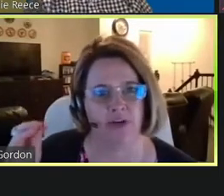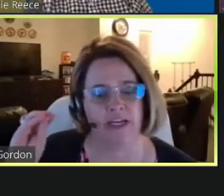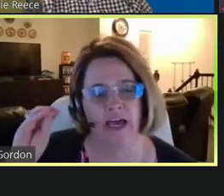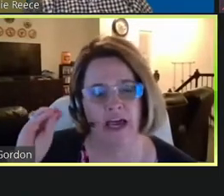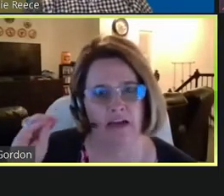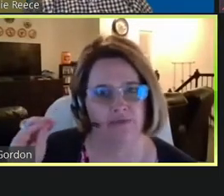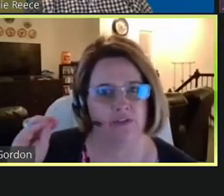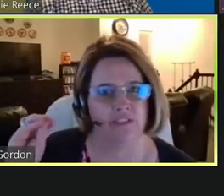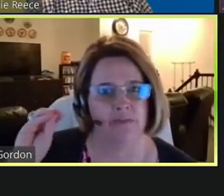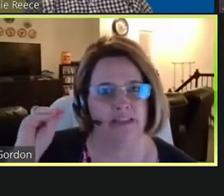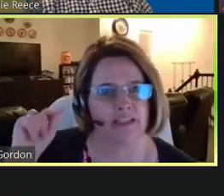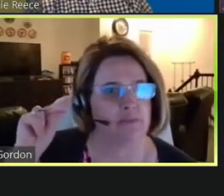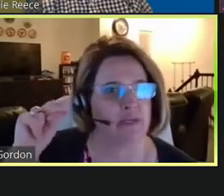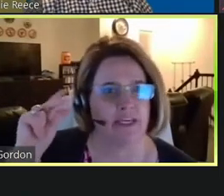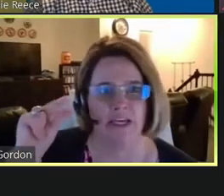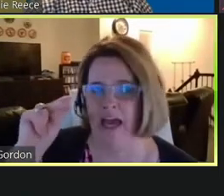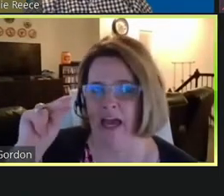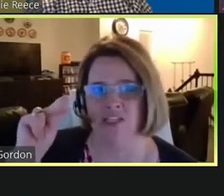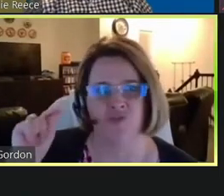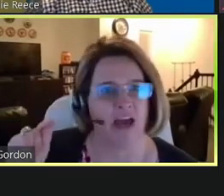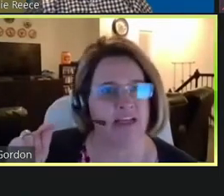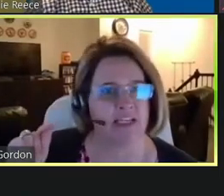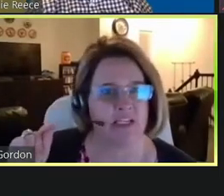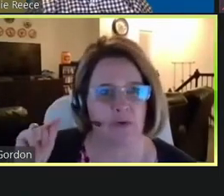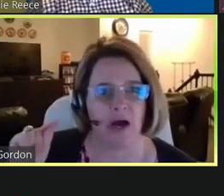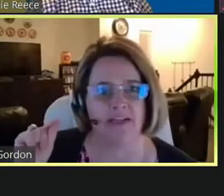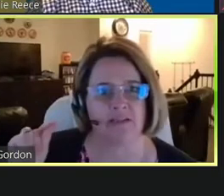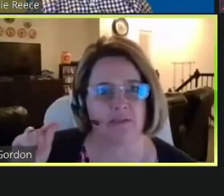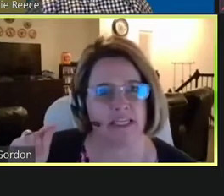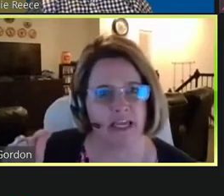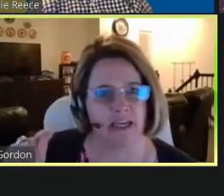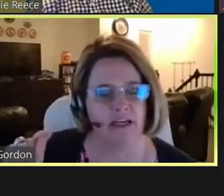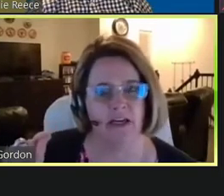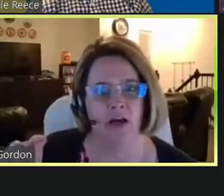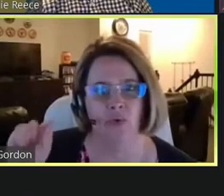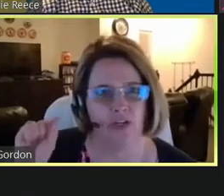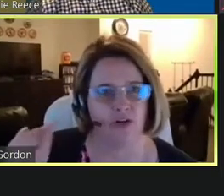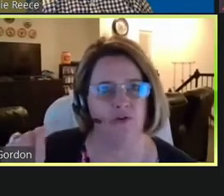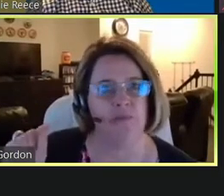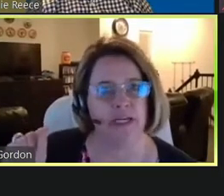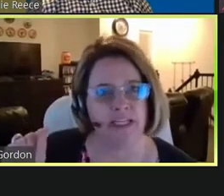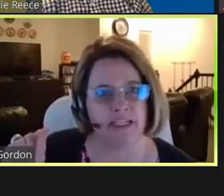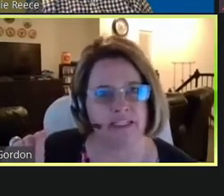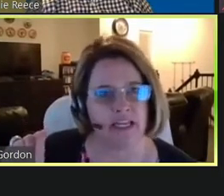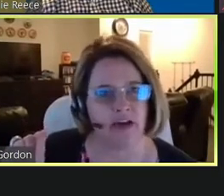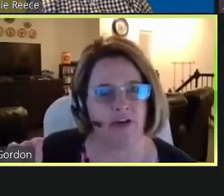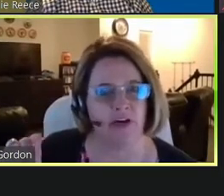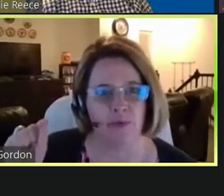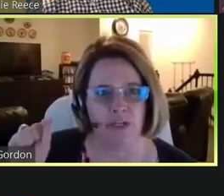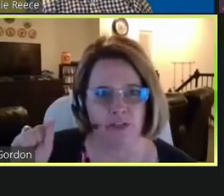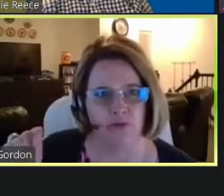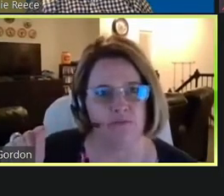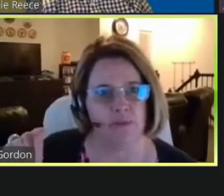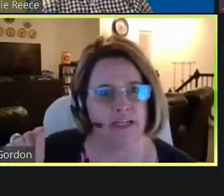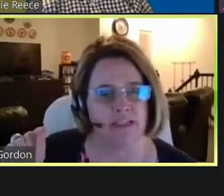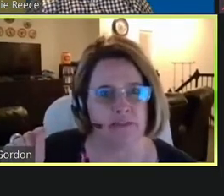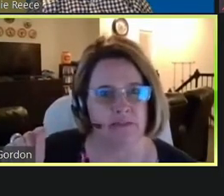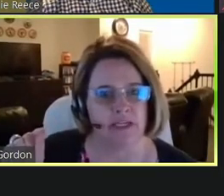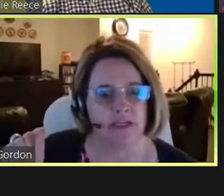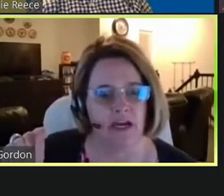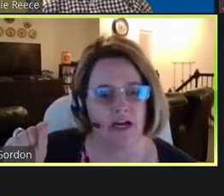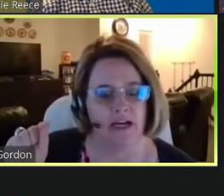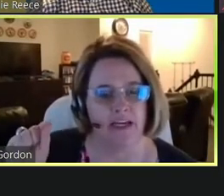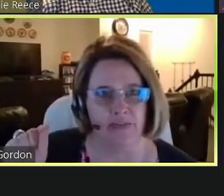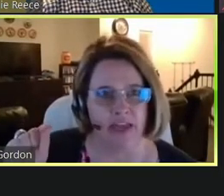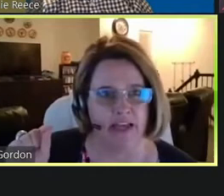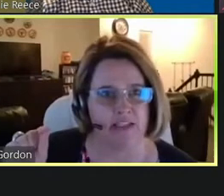make every effort to make this be as fast as we possibly can. We know the money needs to get out there. We know that money needs to